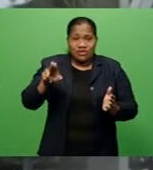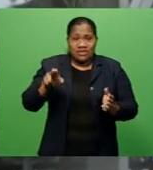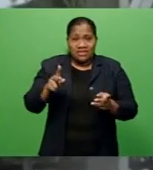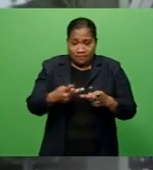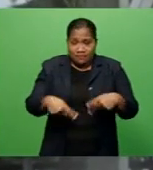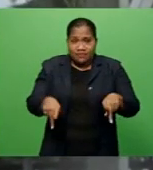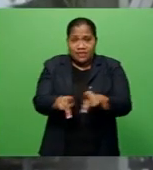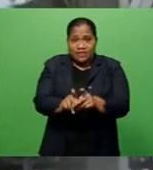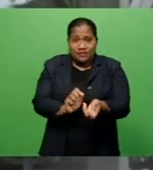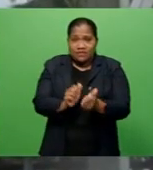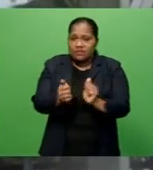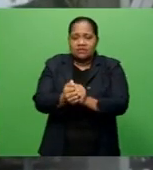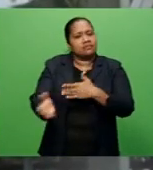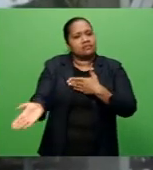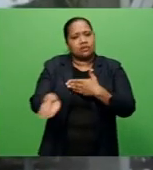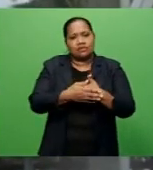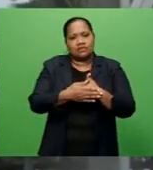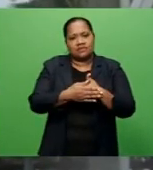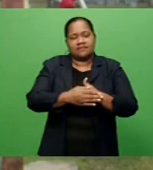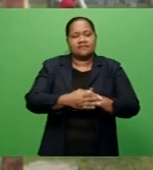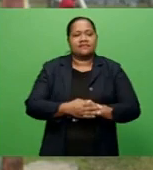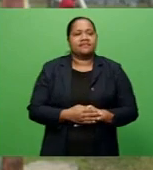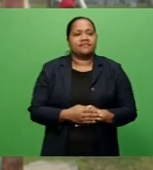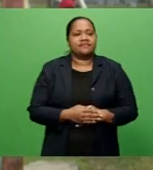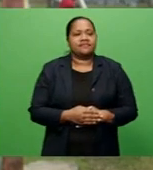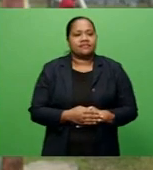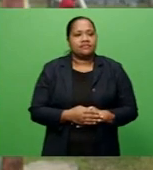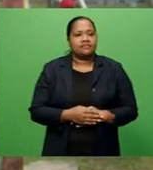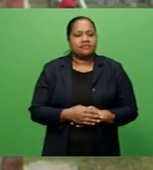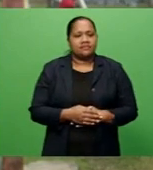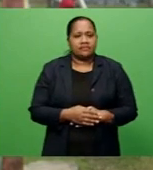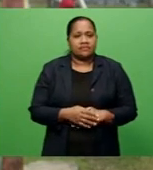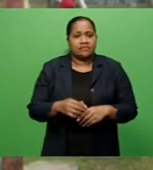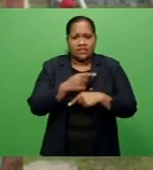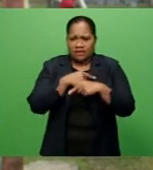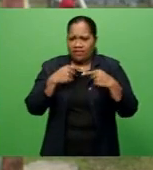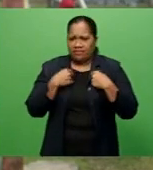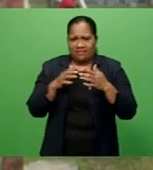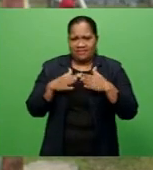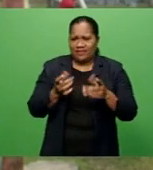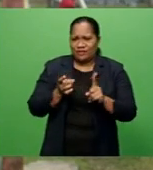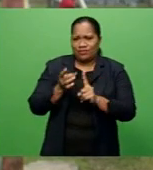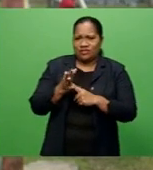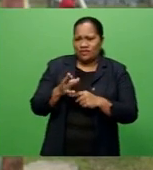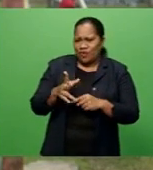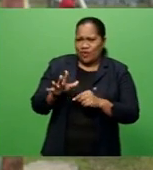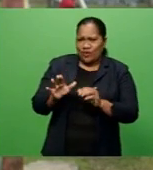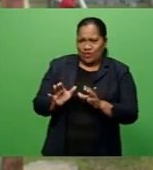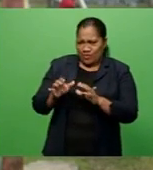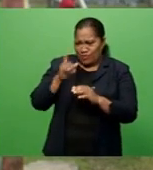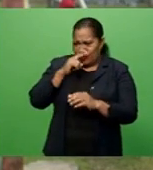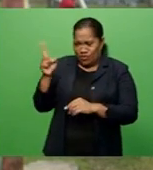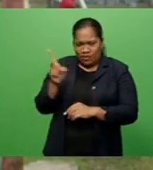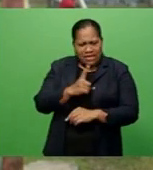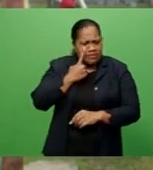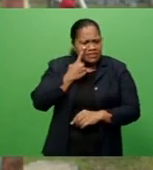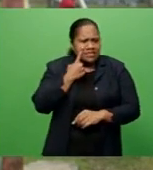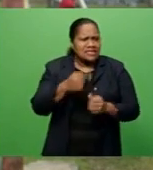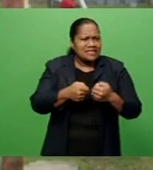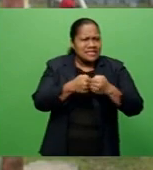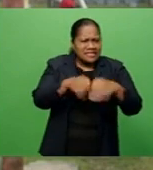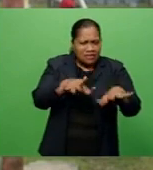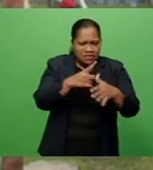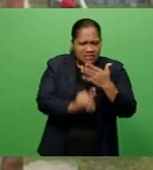have to engage the expert, especially the engineers, to see the cost of the damage that's sustained and